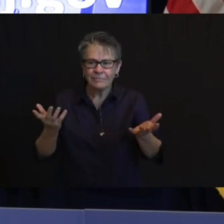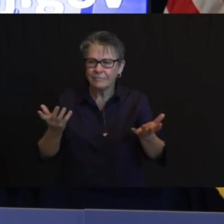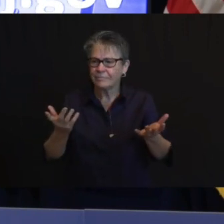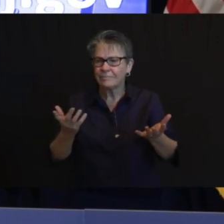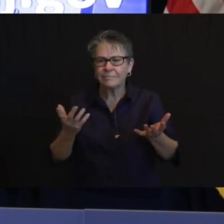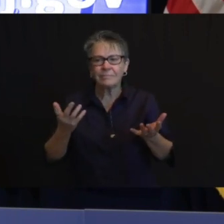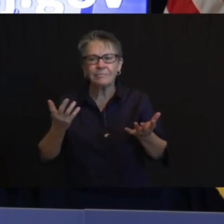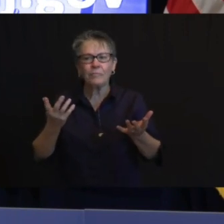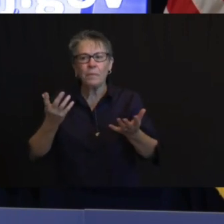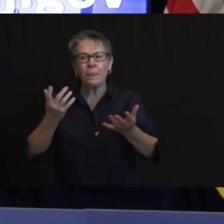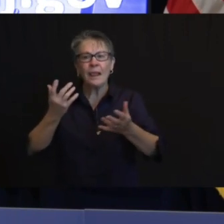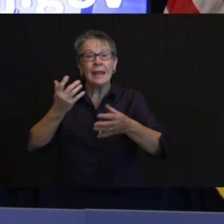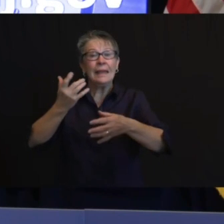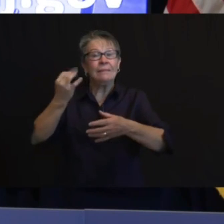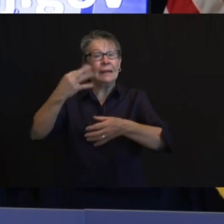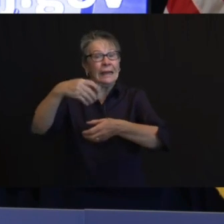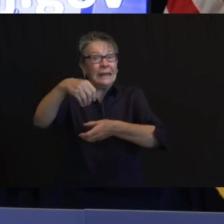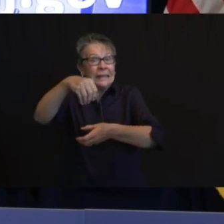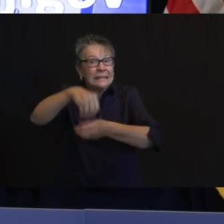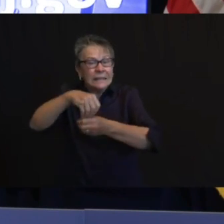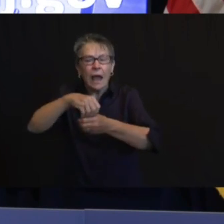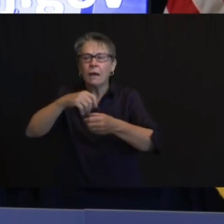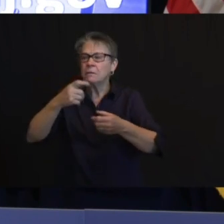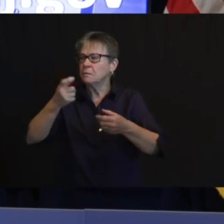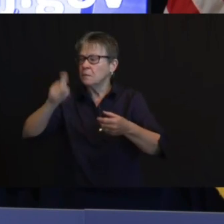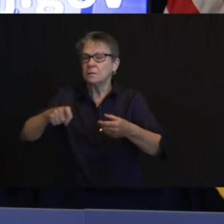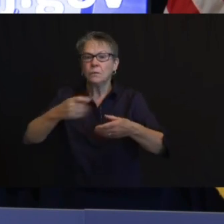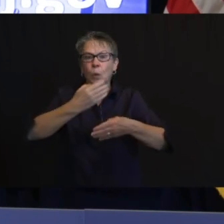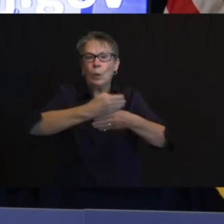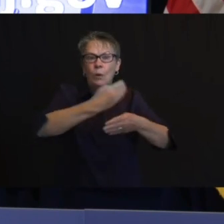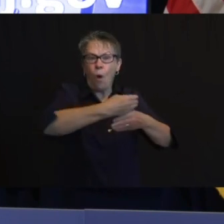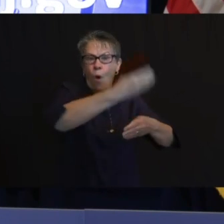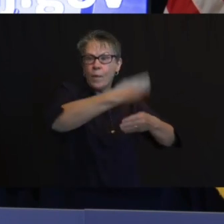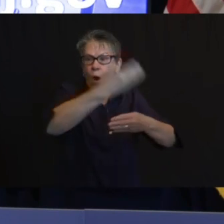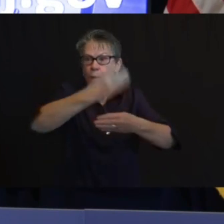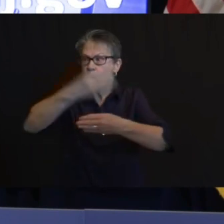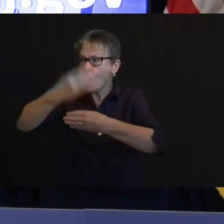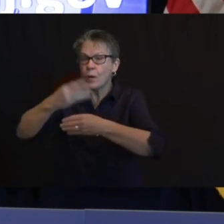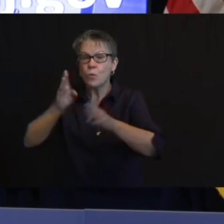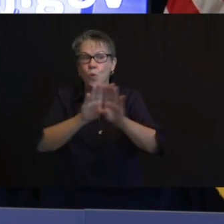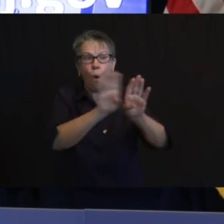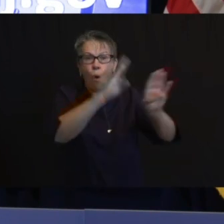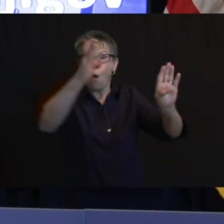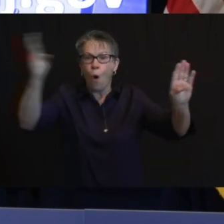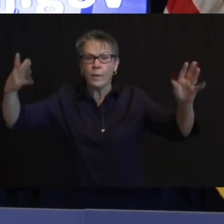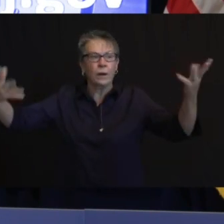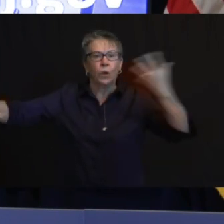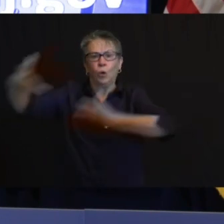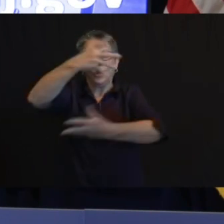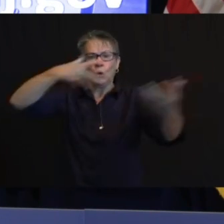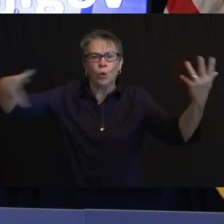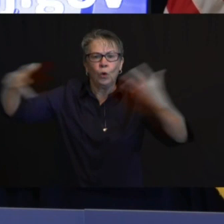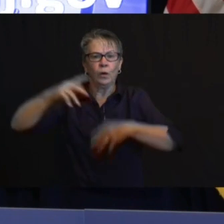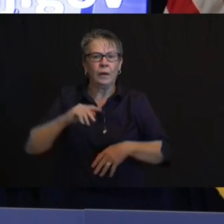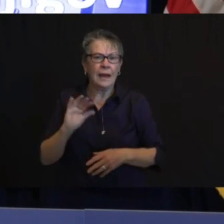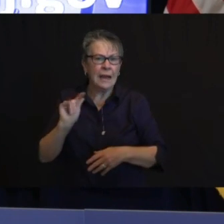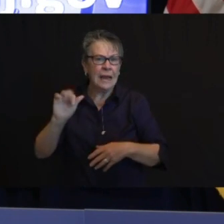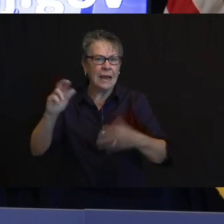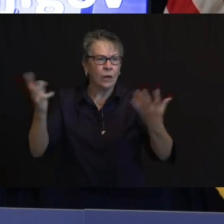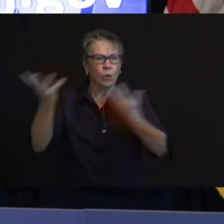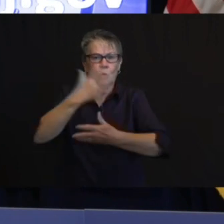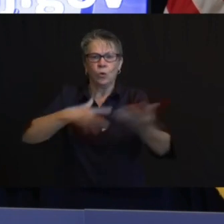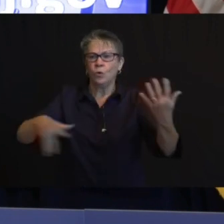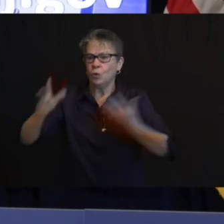increase the ventilation by opening the windows and the doors, or by placing central air and heating on